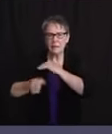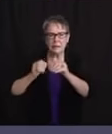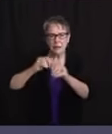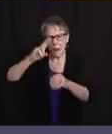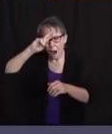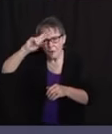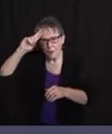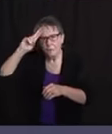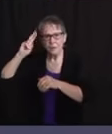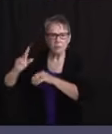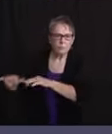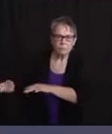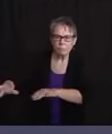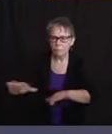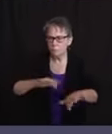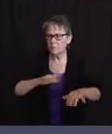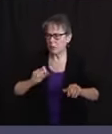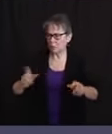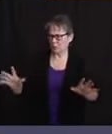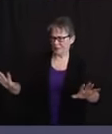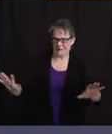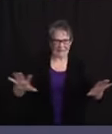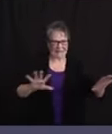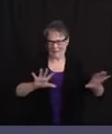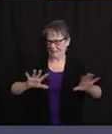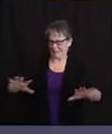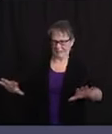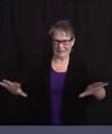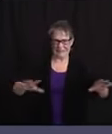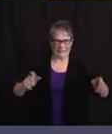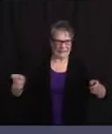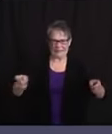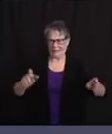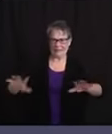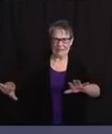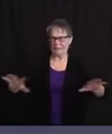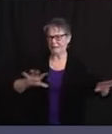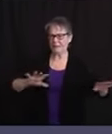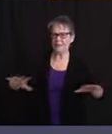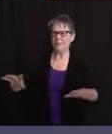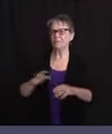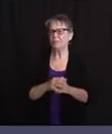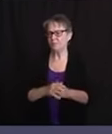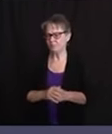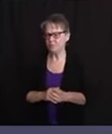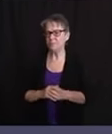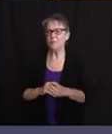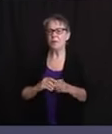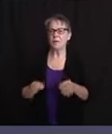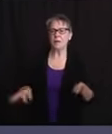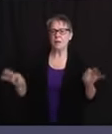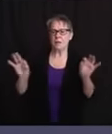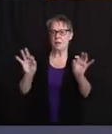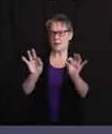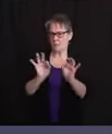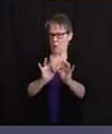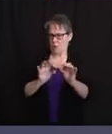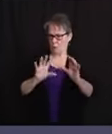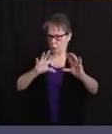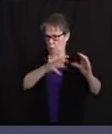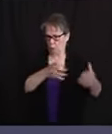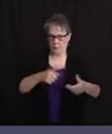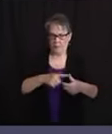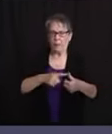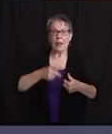population into 3 main categories: vulnerable populations, priority and essential populations,